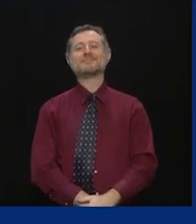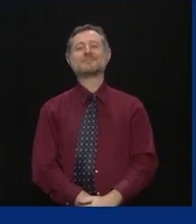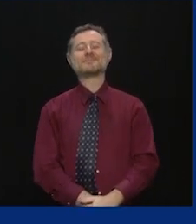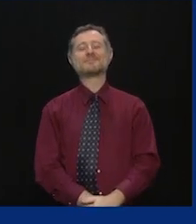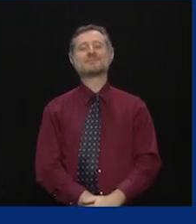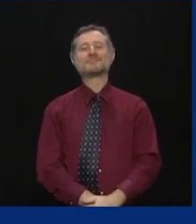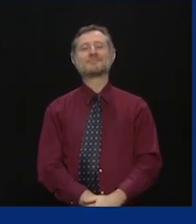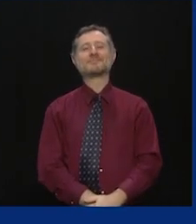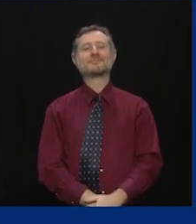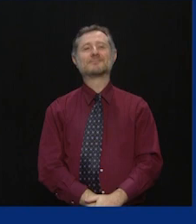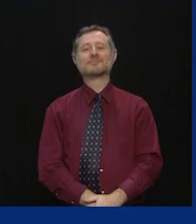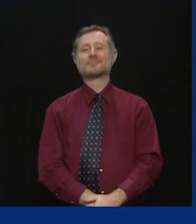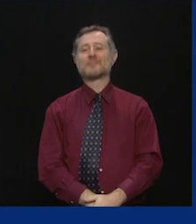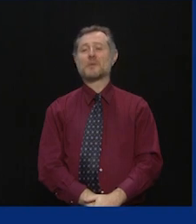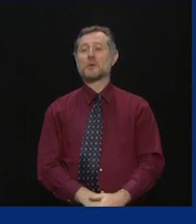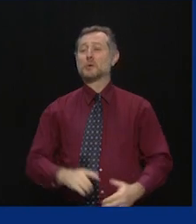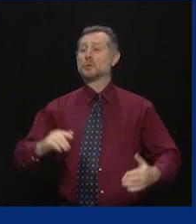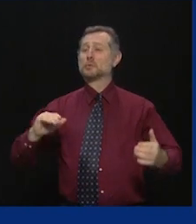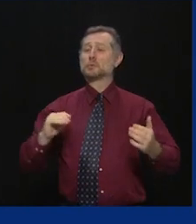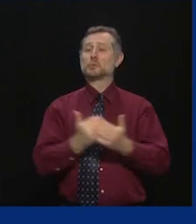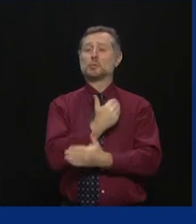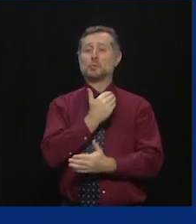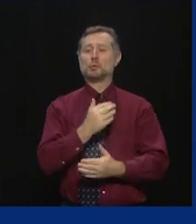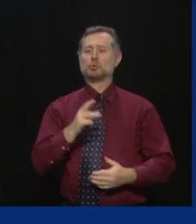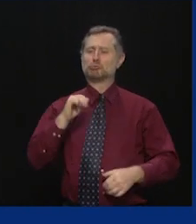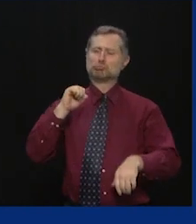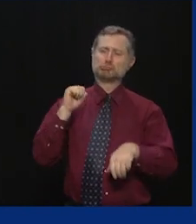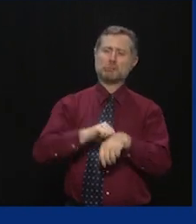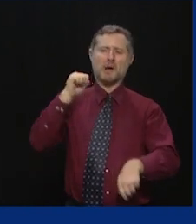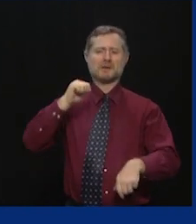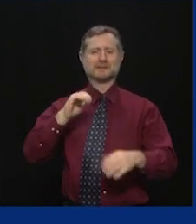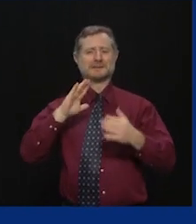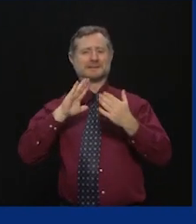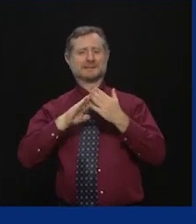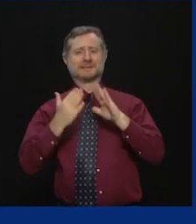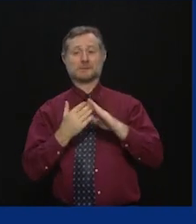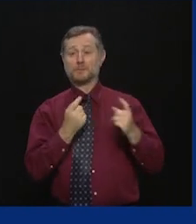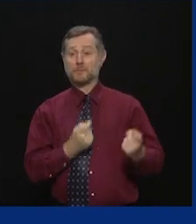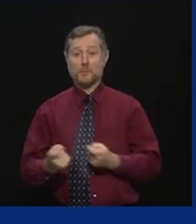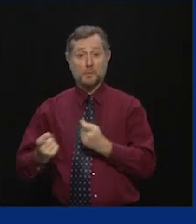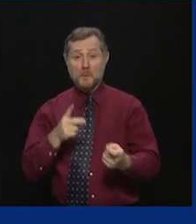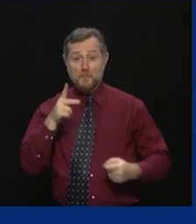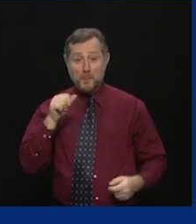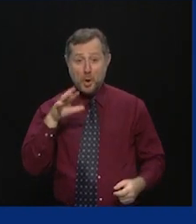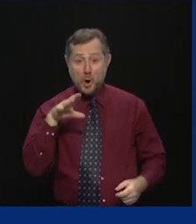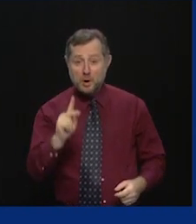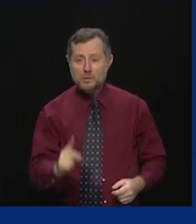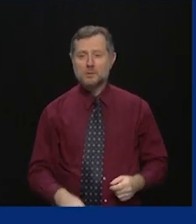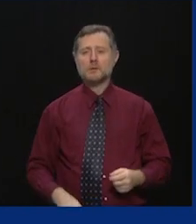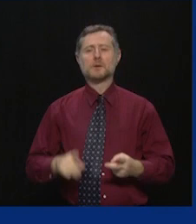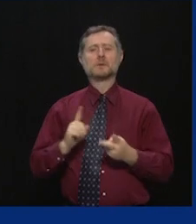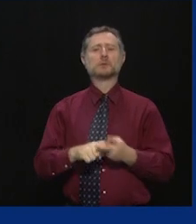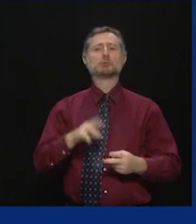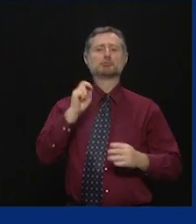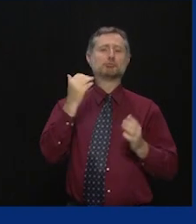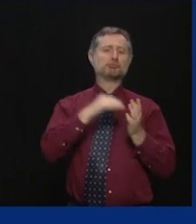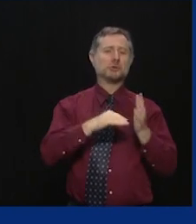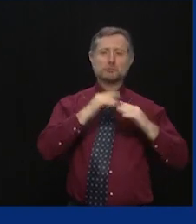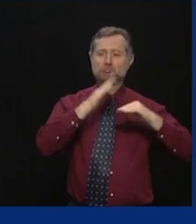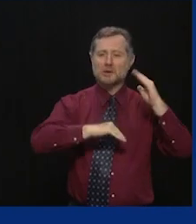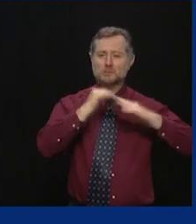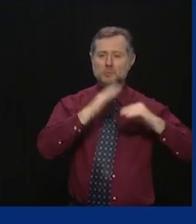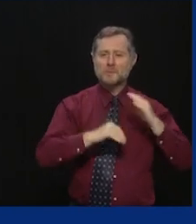From the new Rock City Skate Park and Erie Harbor Promenade to our south, to the reconstruction of our Main Street, Charles